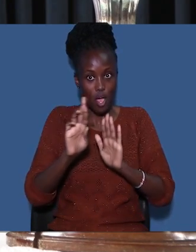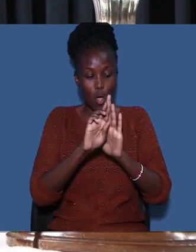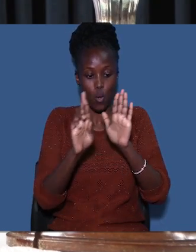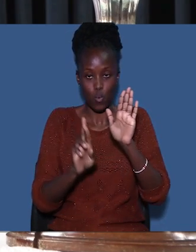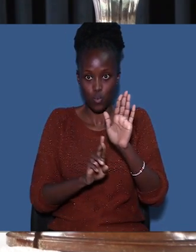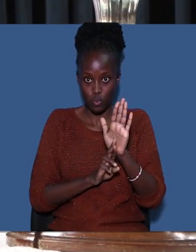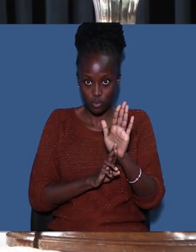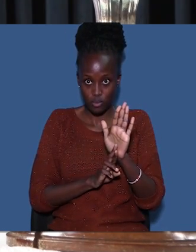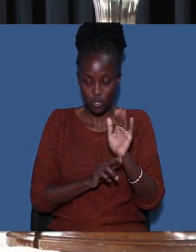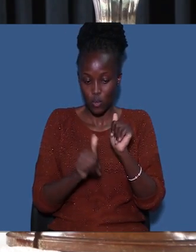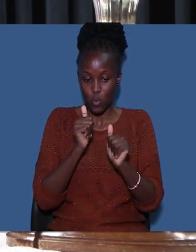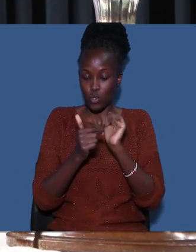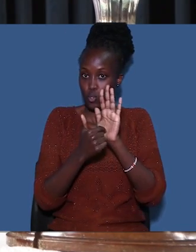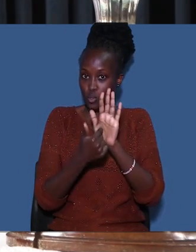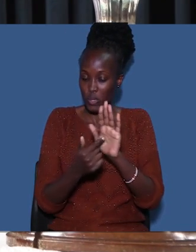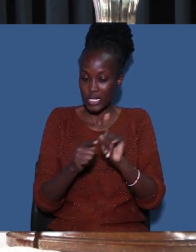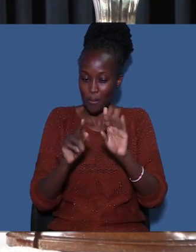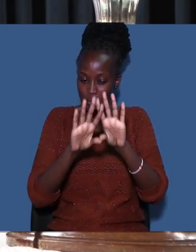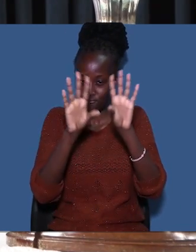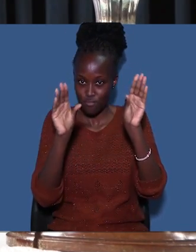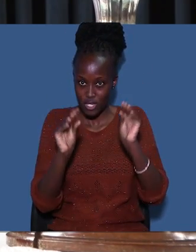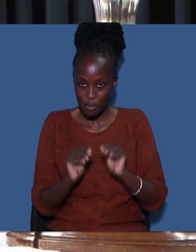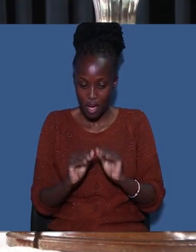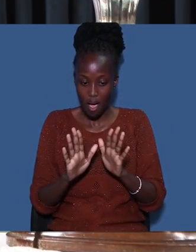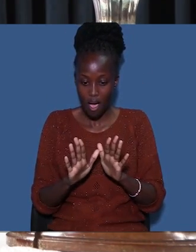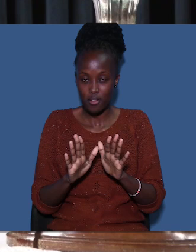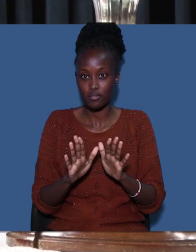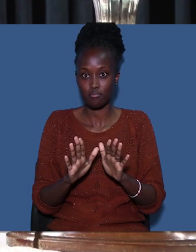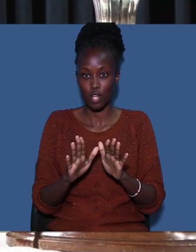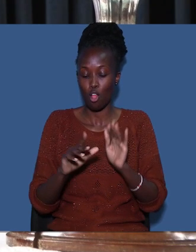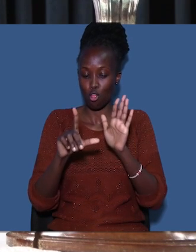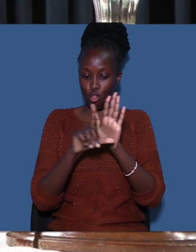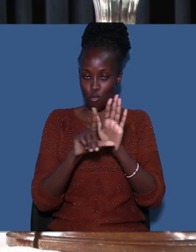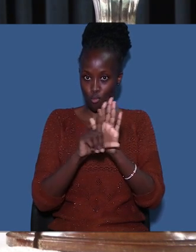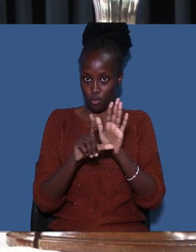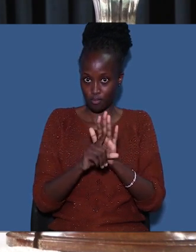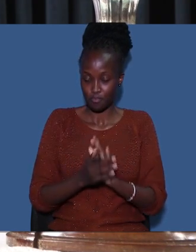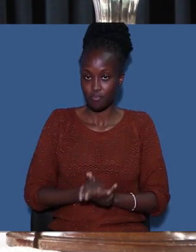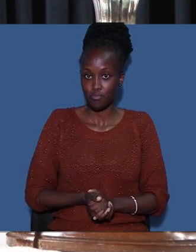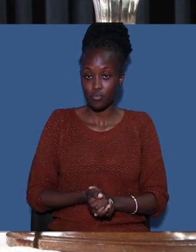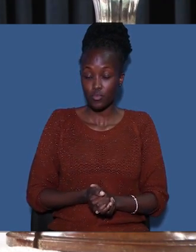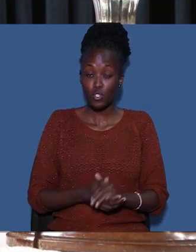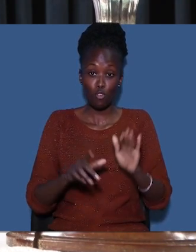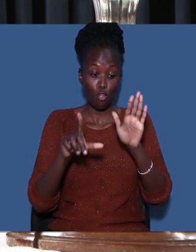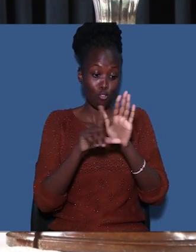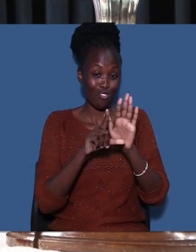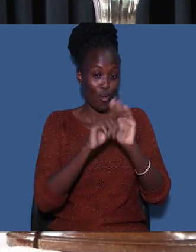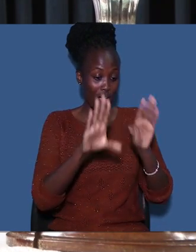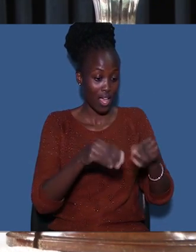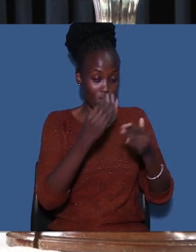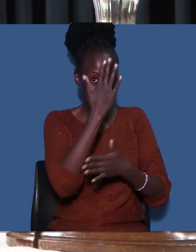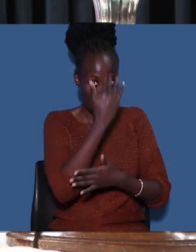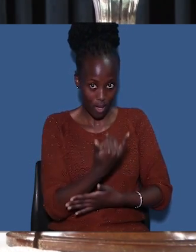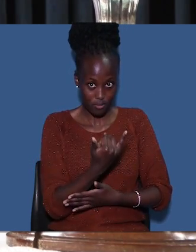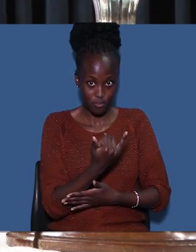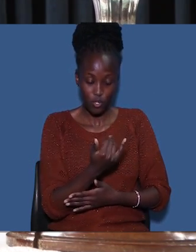Ten Commandments that briefly summarized all of the Old Testament laws. These laws were given to guide God's